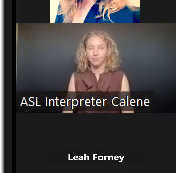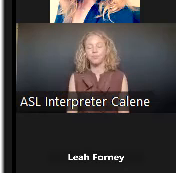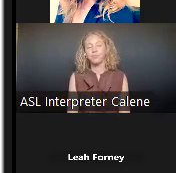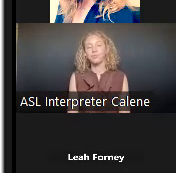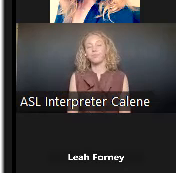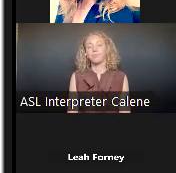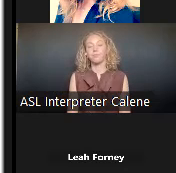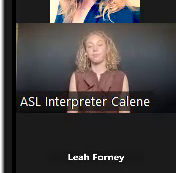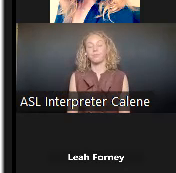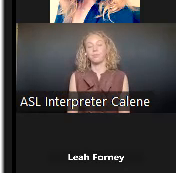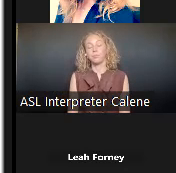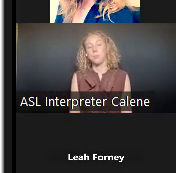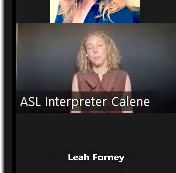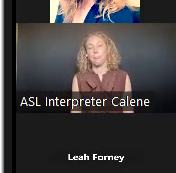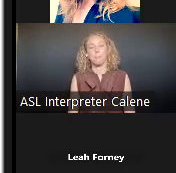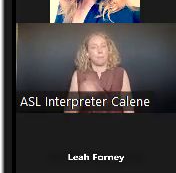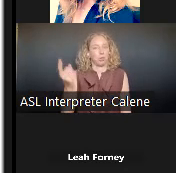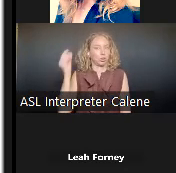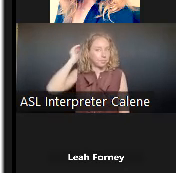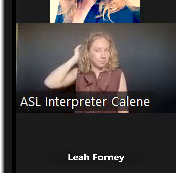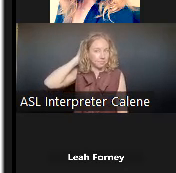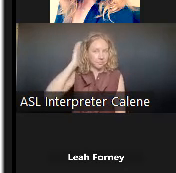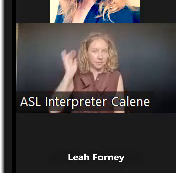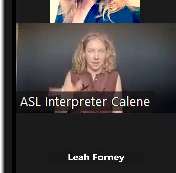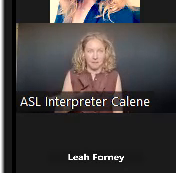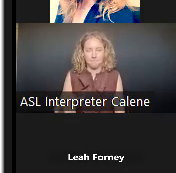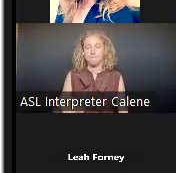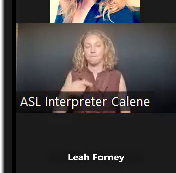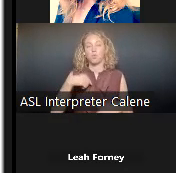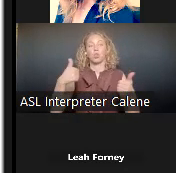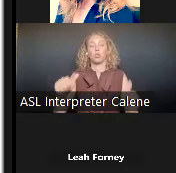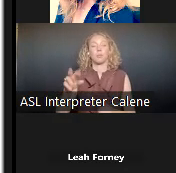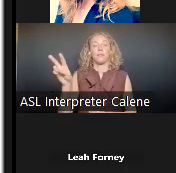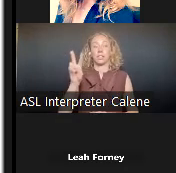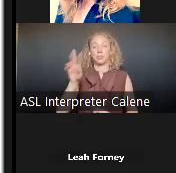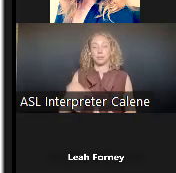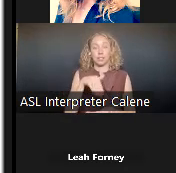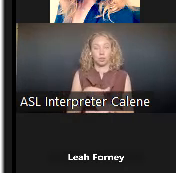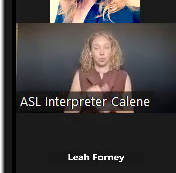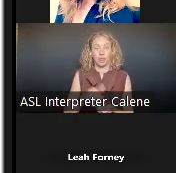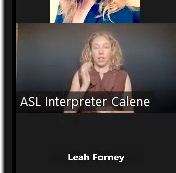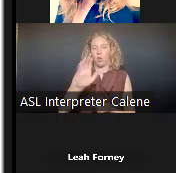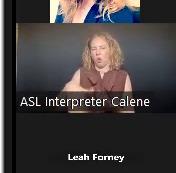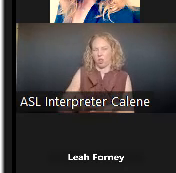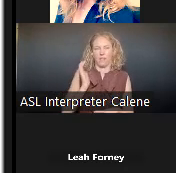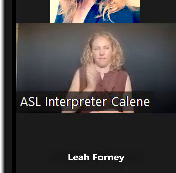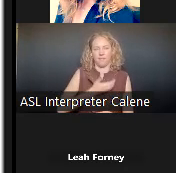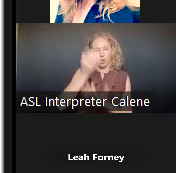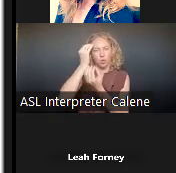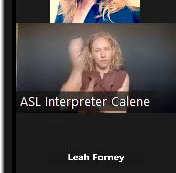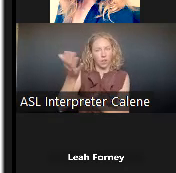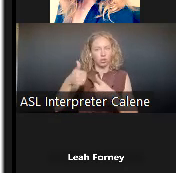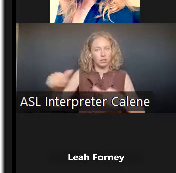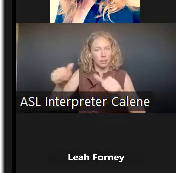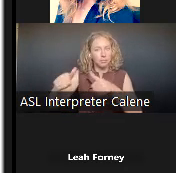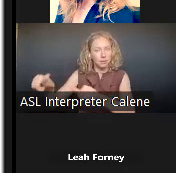So keeping that in mind, we aim to be victim-centered in all of our notification attempts